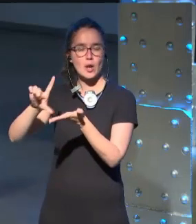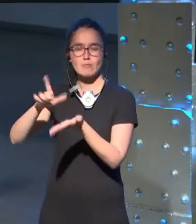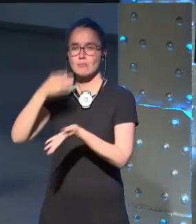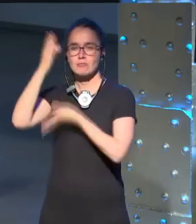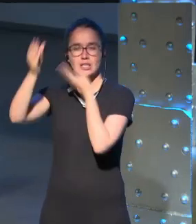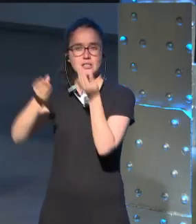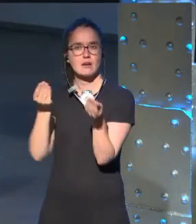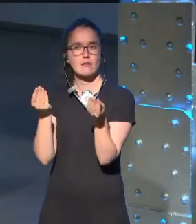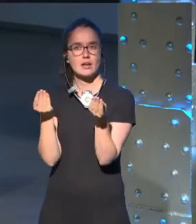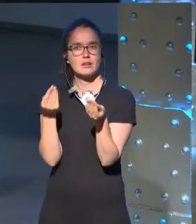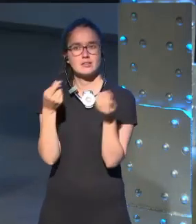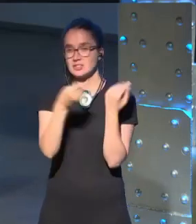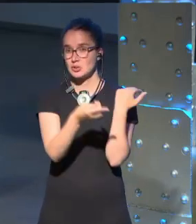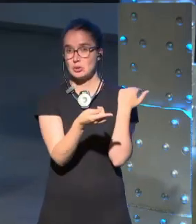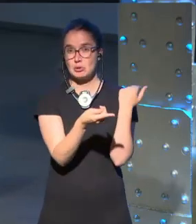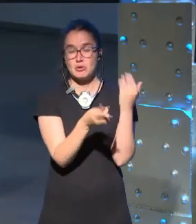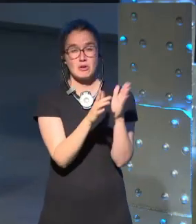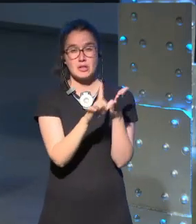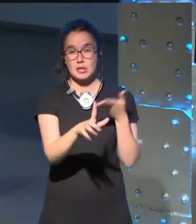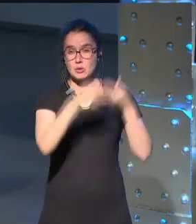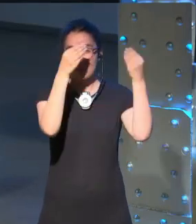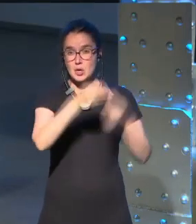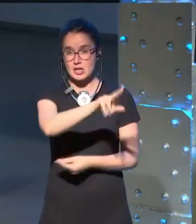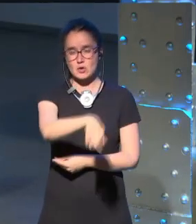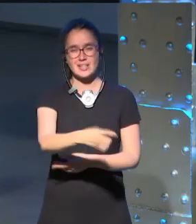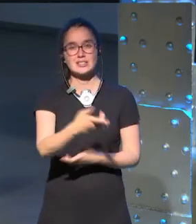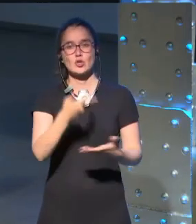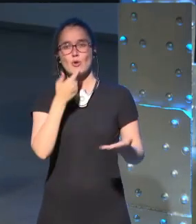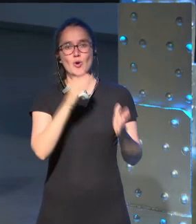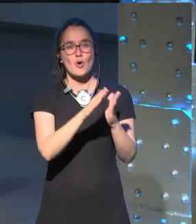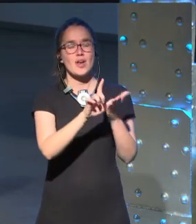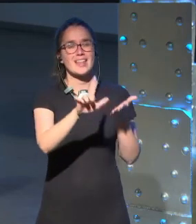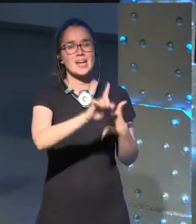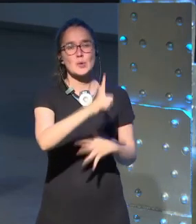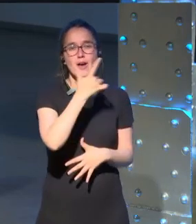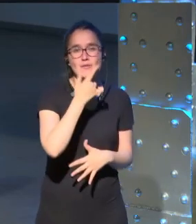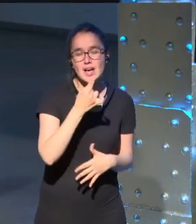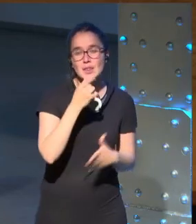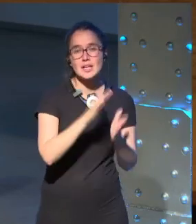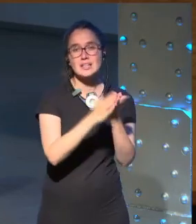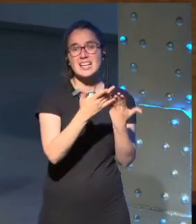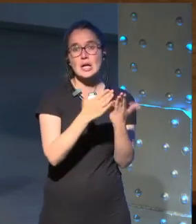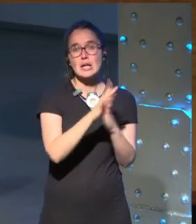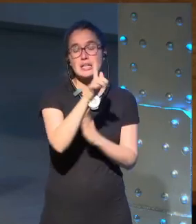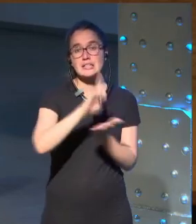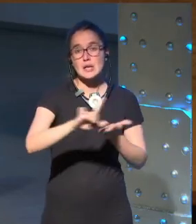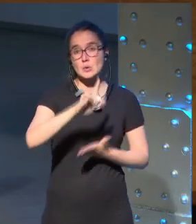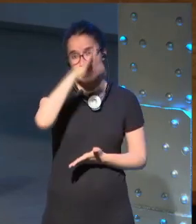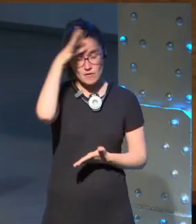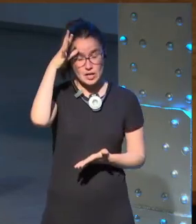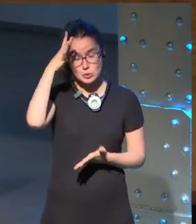top literature spheres, so to speak, do not consider that it is good literature. I mean, it is considered as